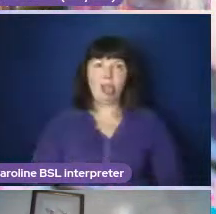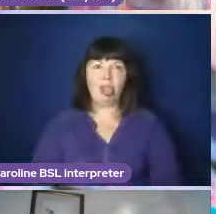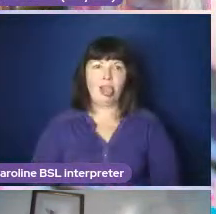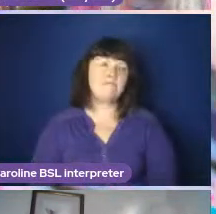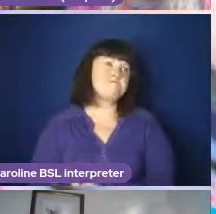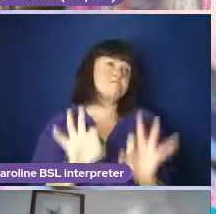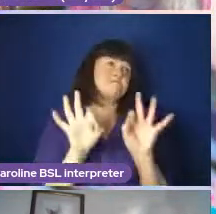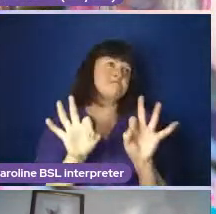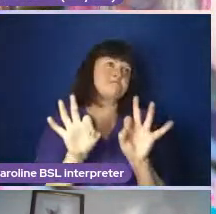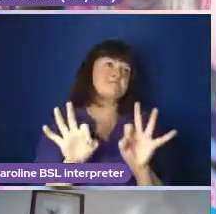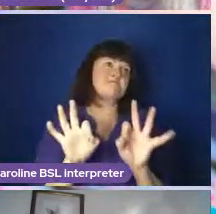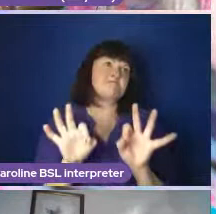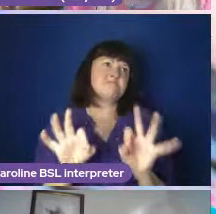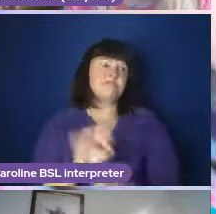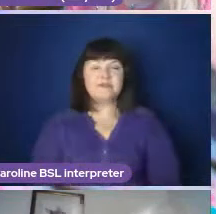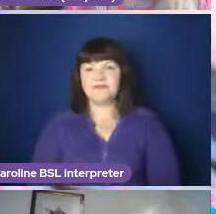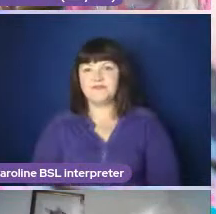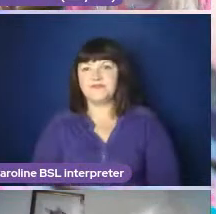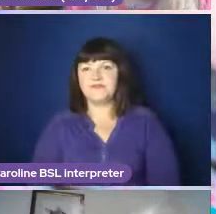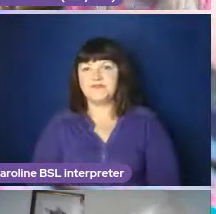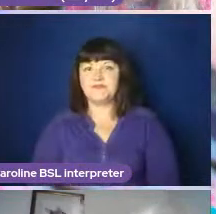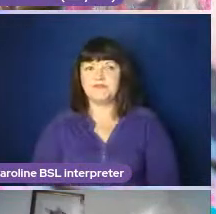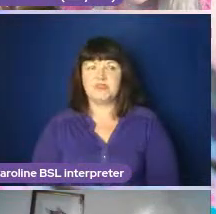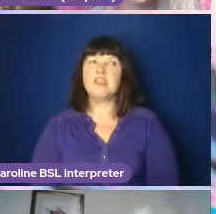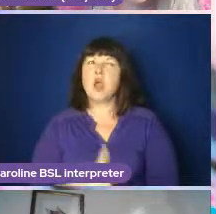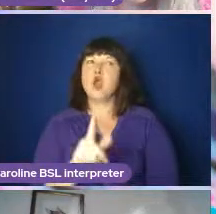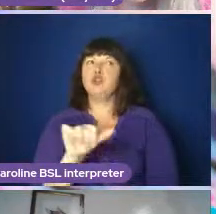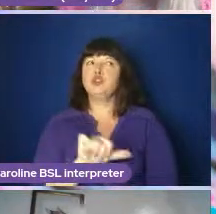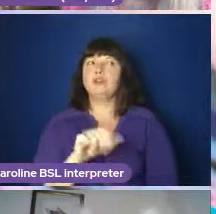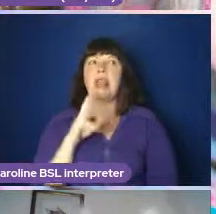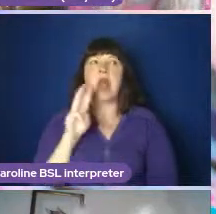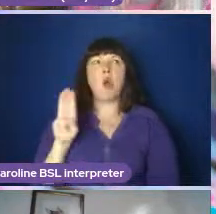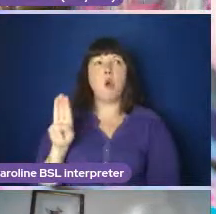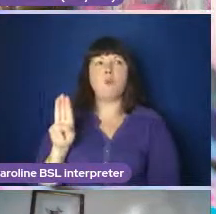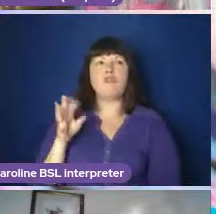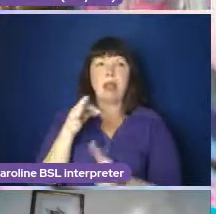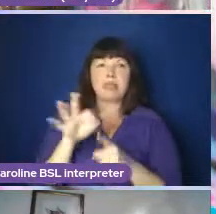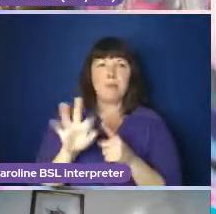you know, serious brownie points there.